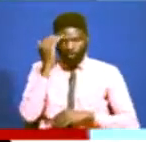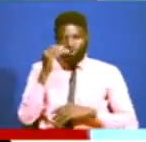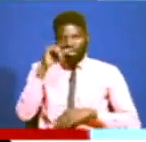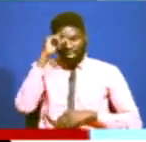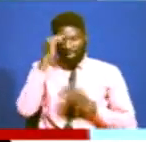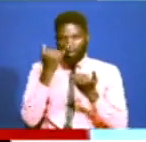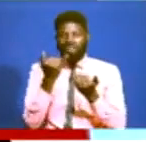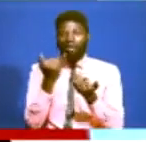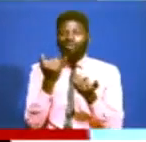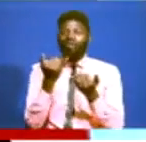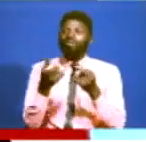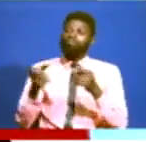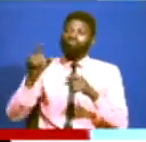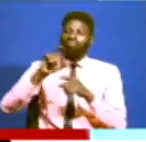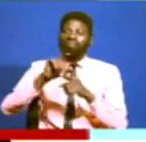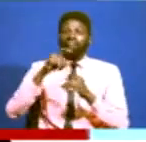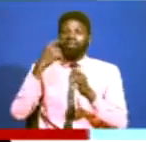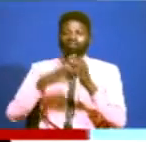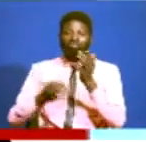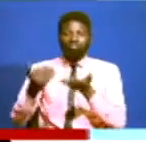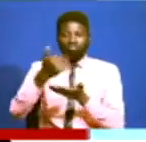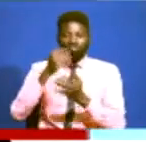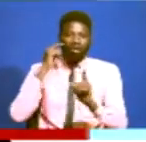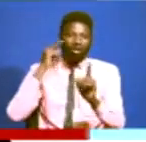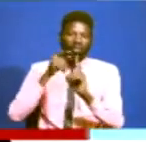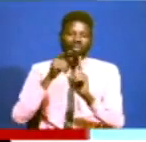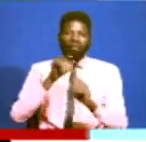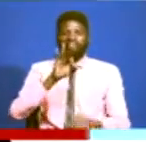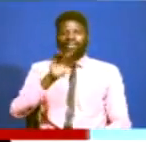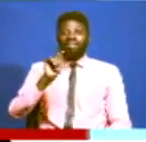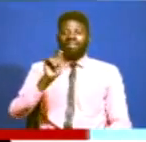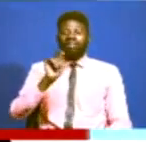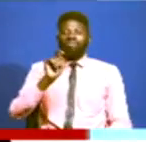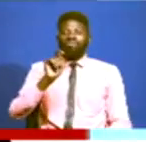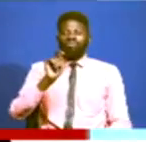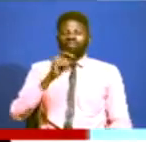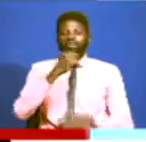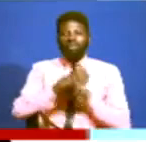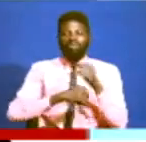efforts by the Kenya Revenue Authority to Kenya Shilling 3 trillion in the year